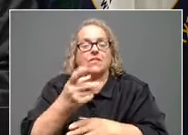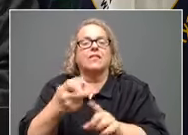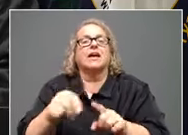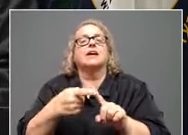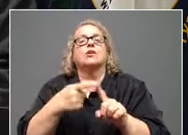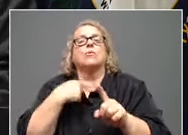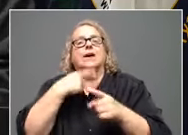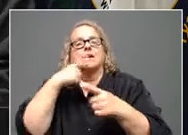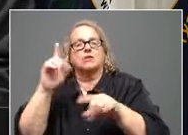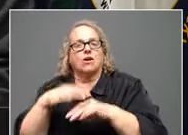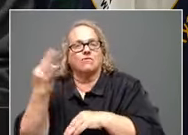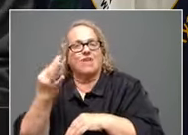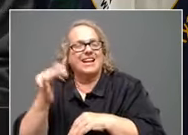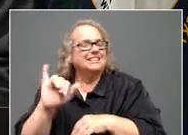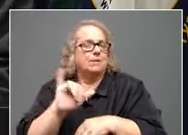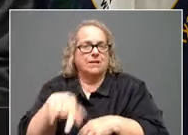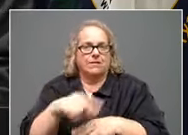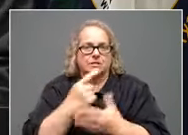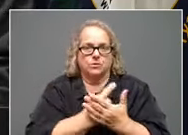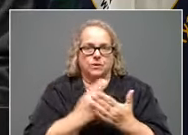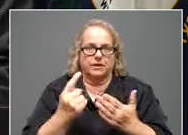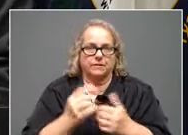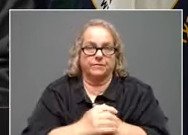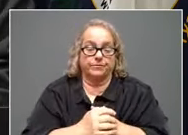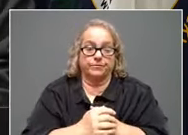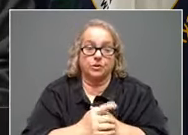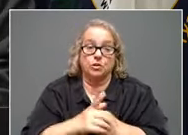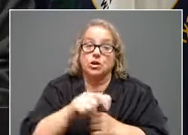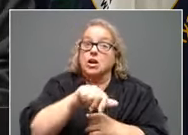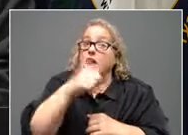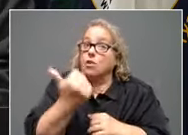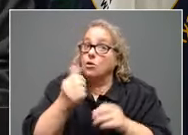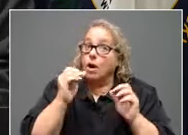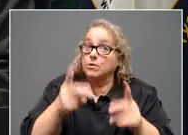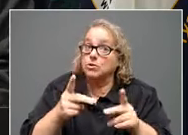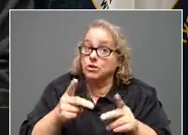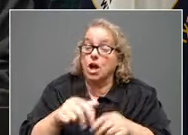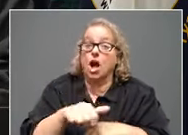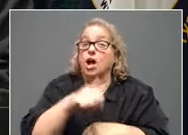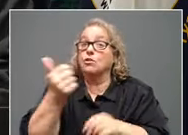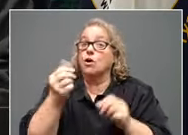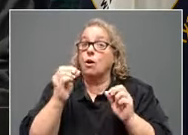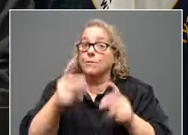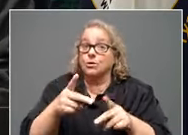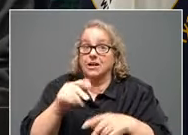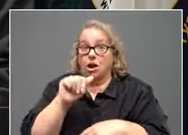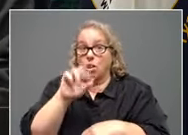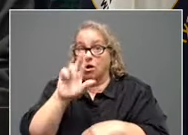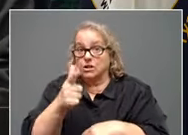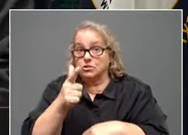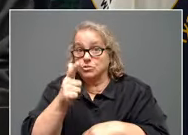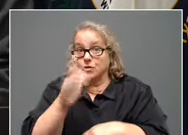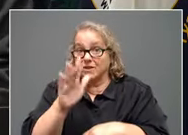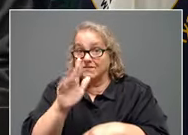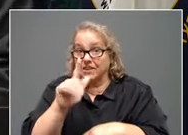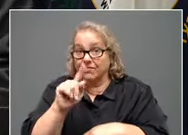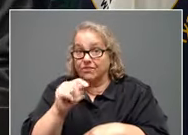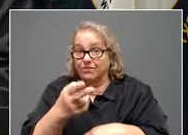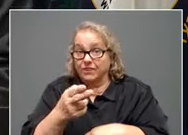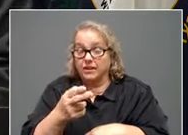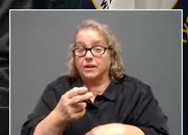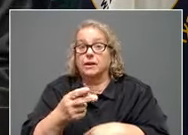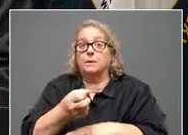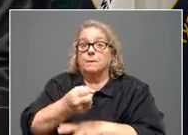week. There's another chance at it. The other chance is August 25th, again, that midnight